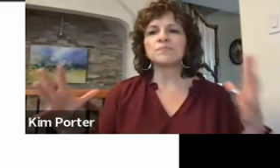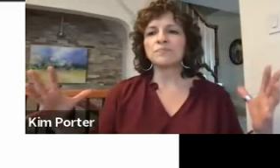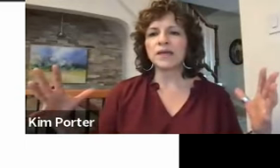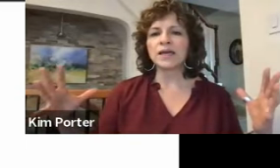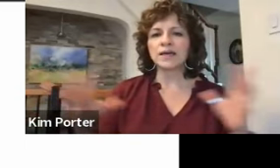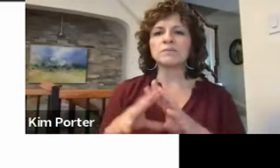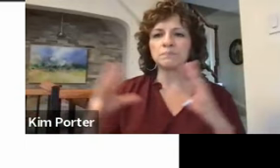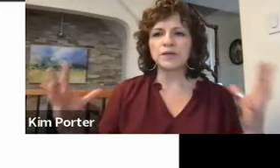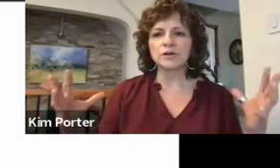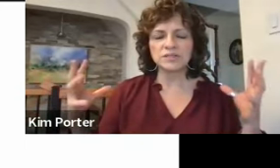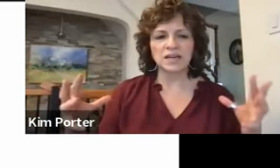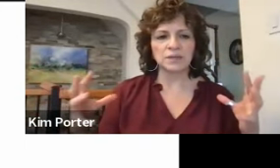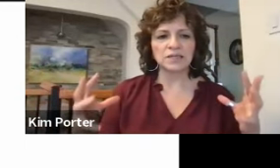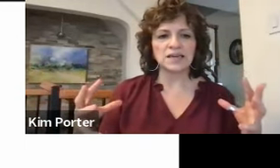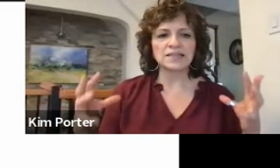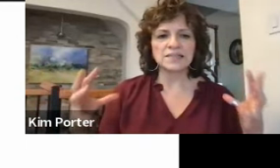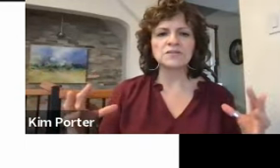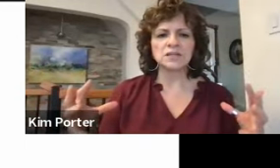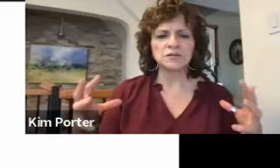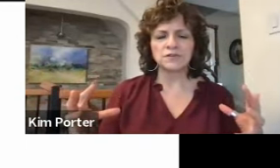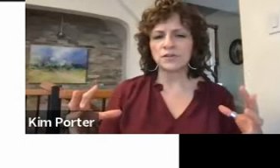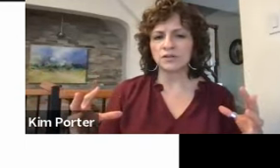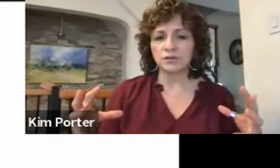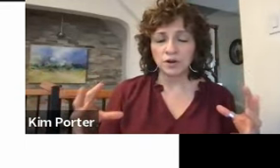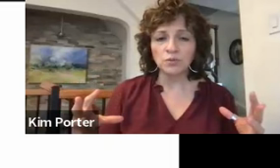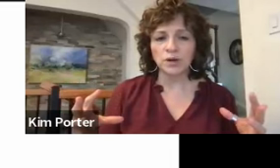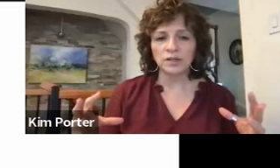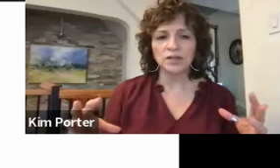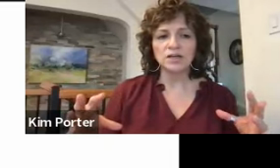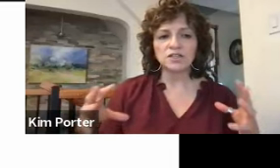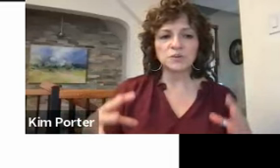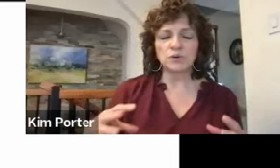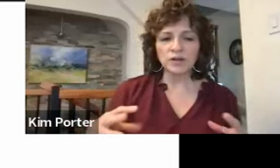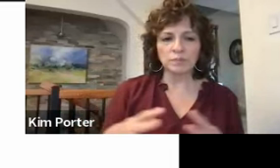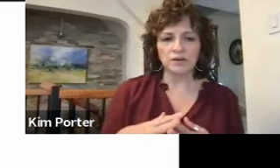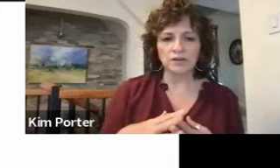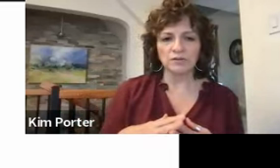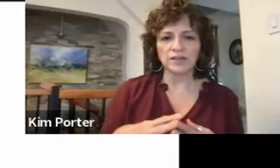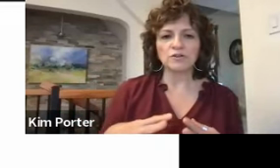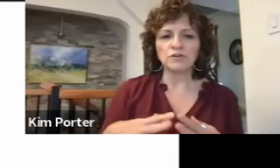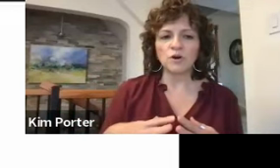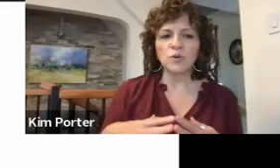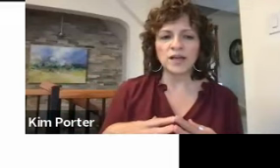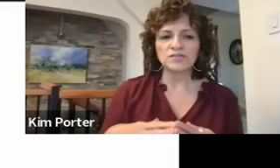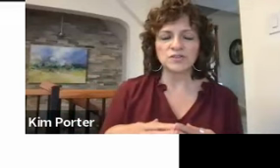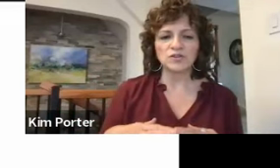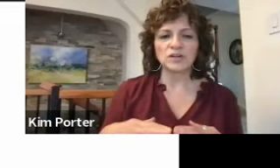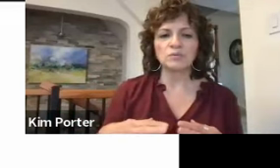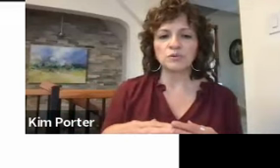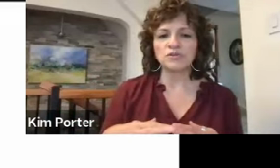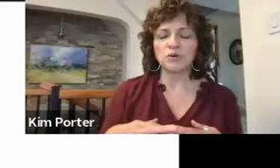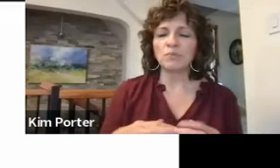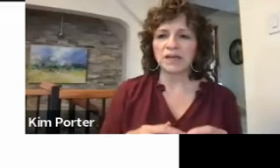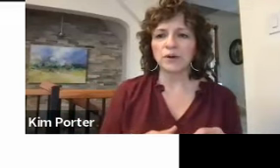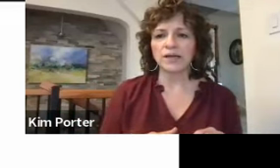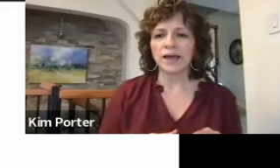kind of making it a bigger statement and saying, it sounds like you feel that no one should be worried about you, and there are no ways that you could